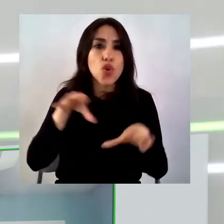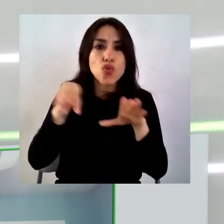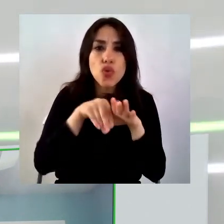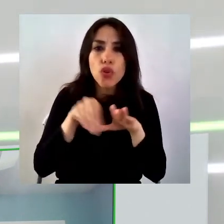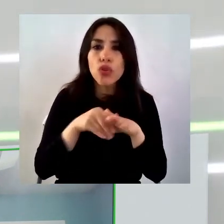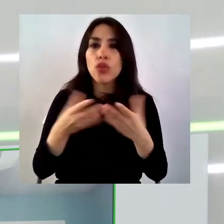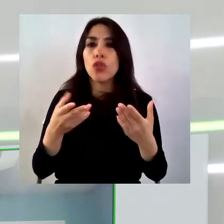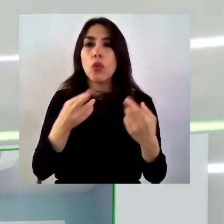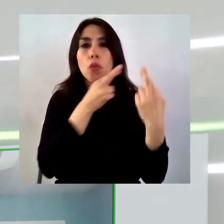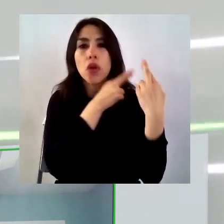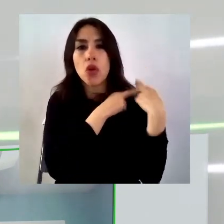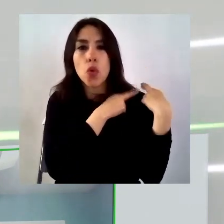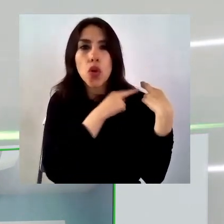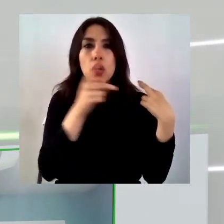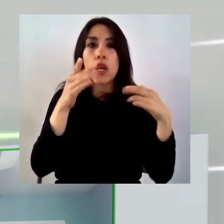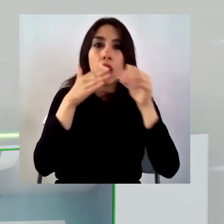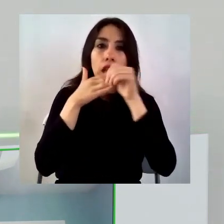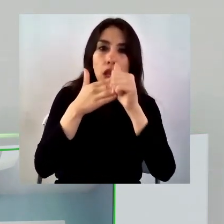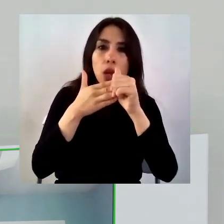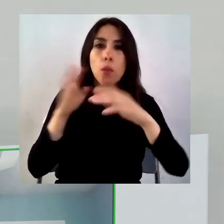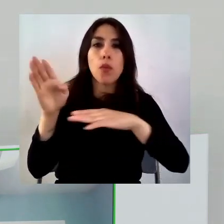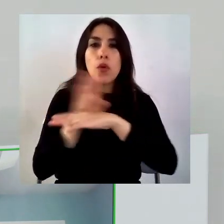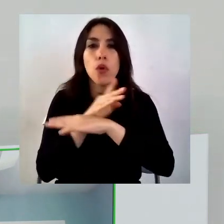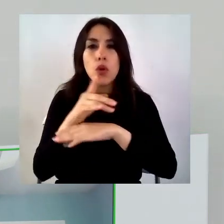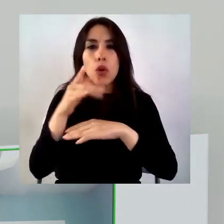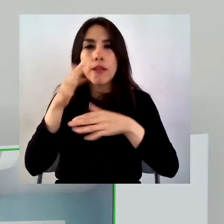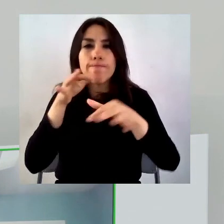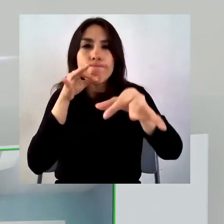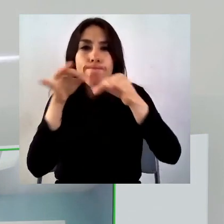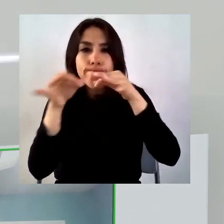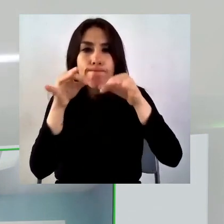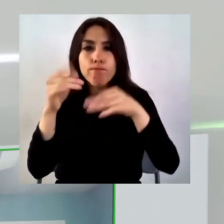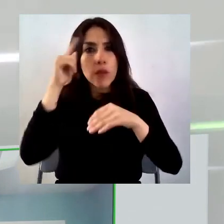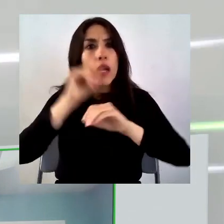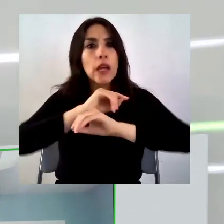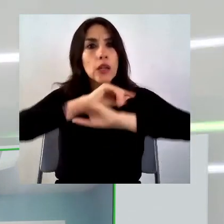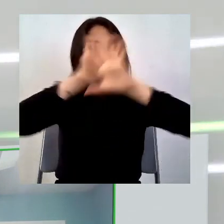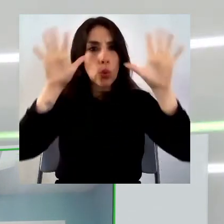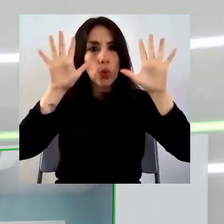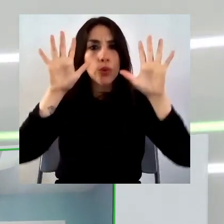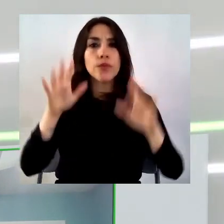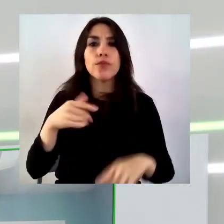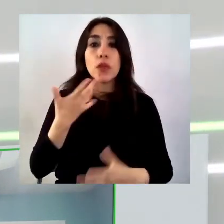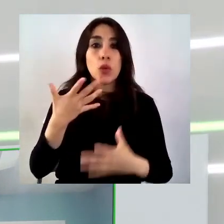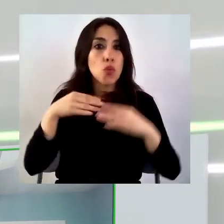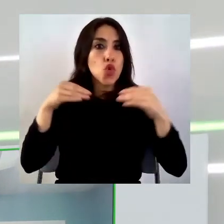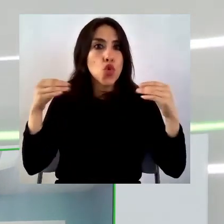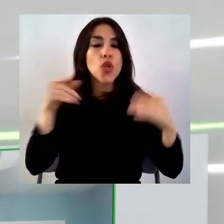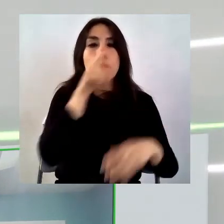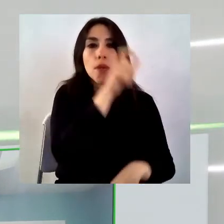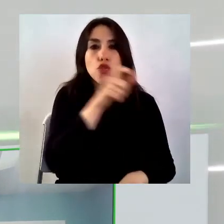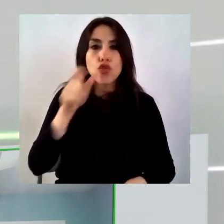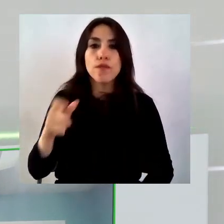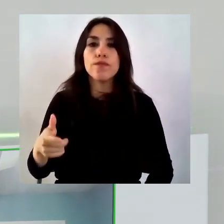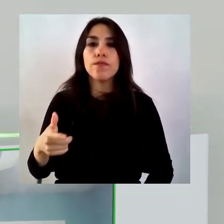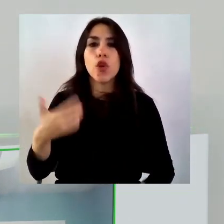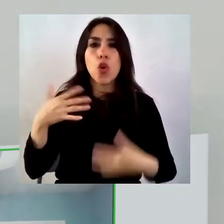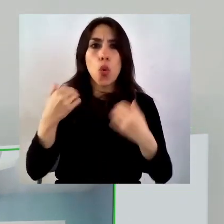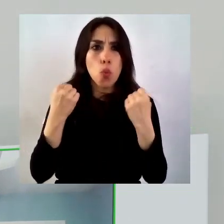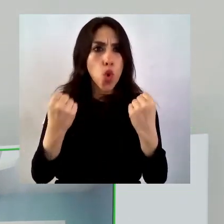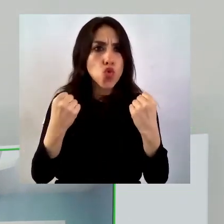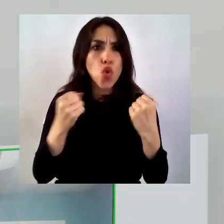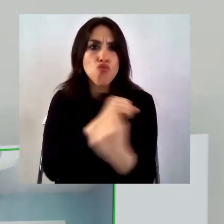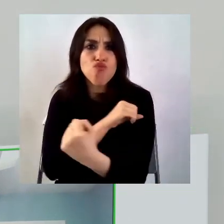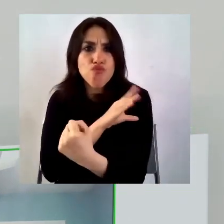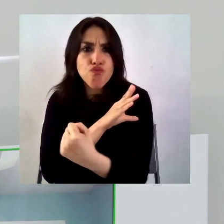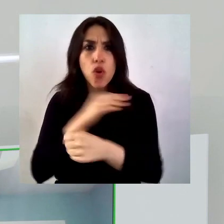would you give to business leaders to understand the value of people with disabilities as potential collaborators,